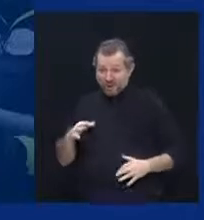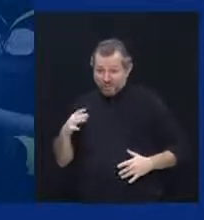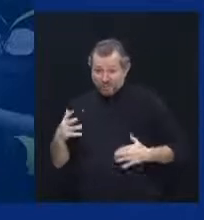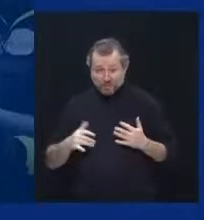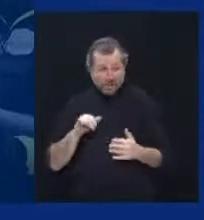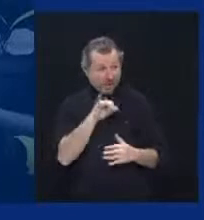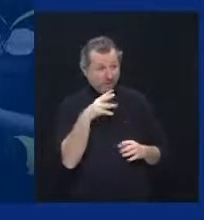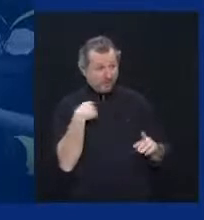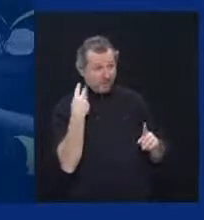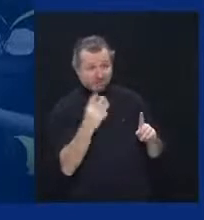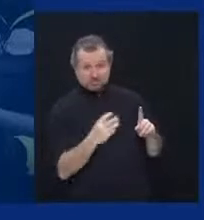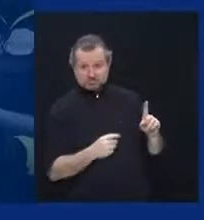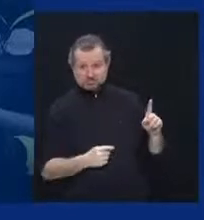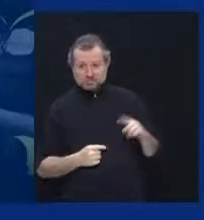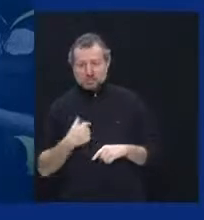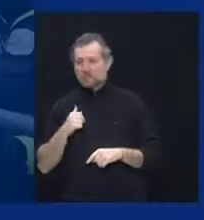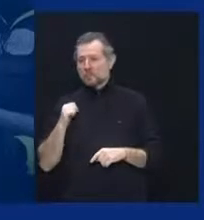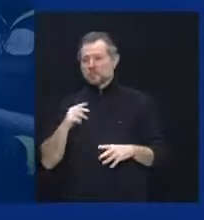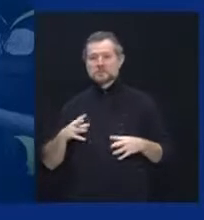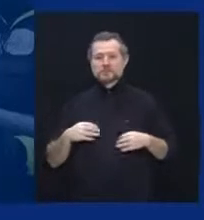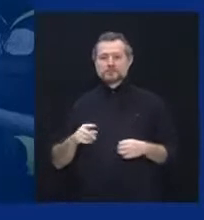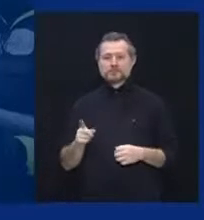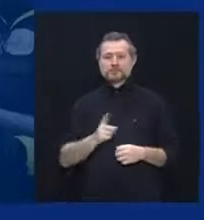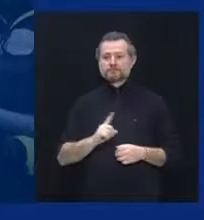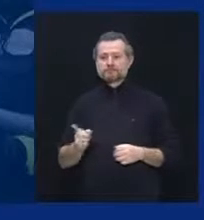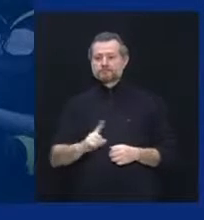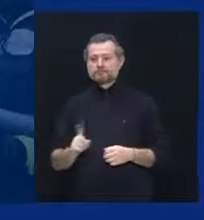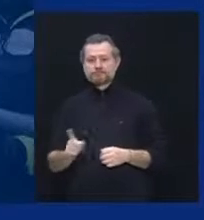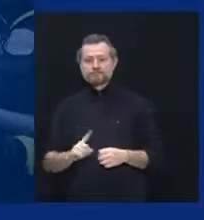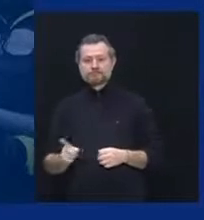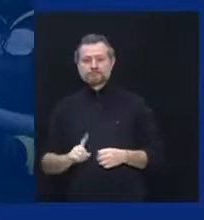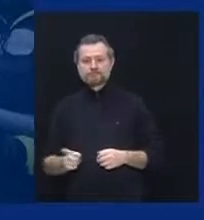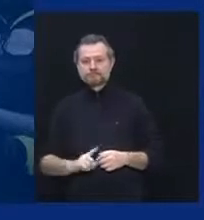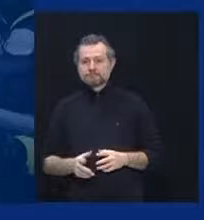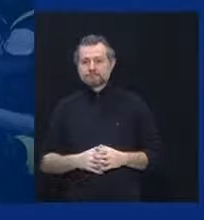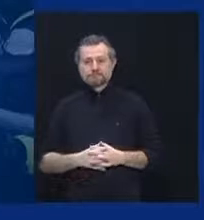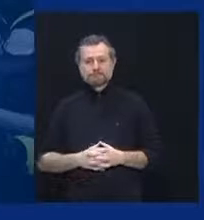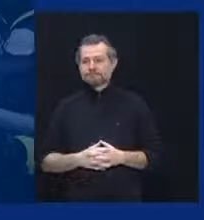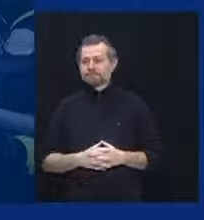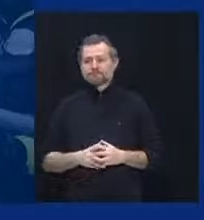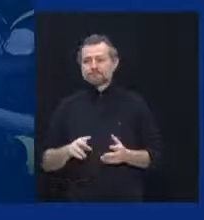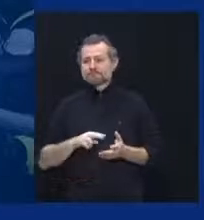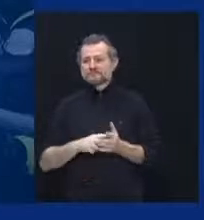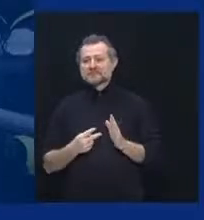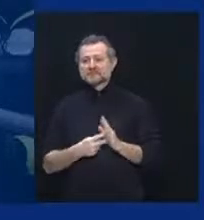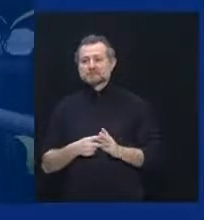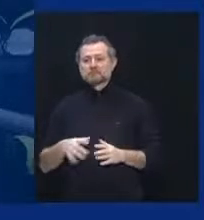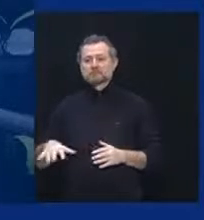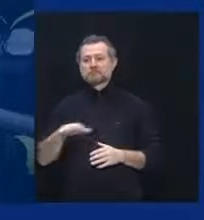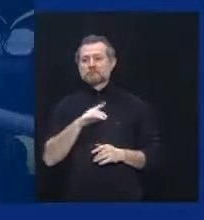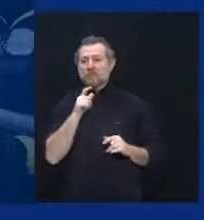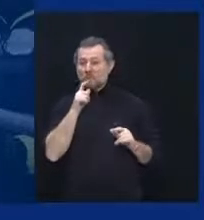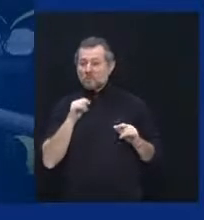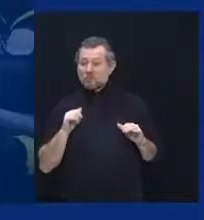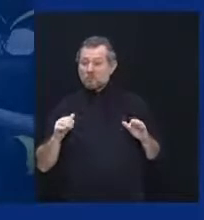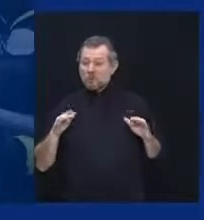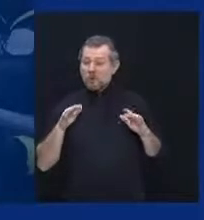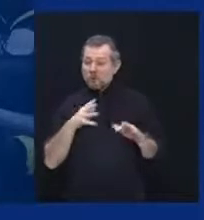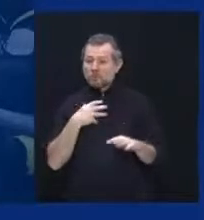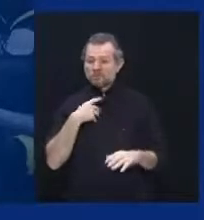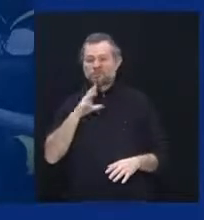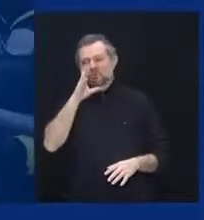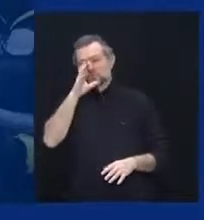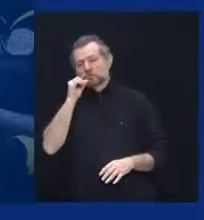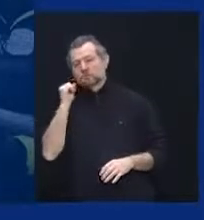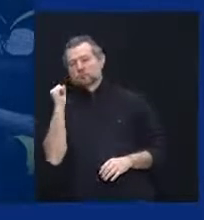in Washington, D.C. That made a mockery of law and order. And that